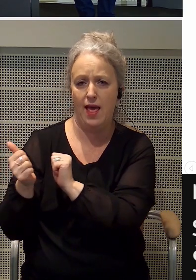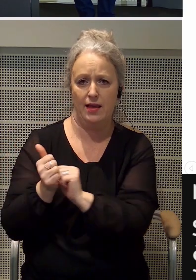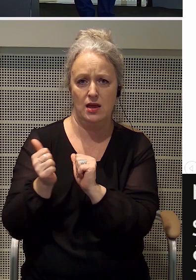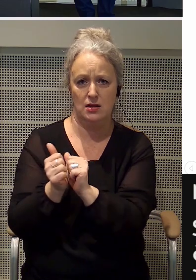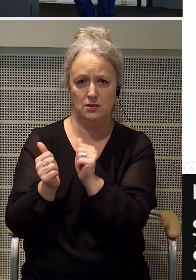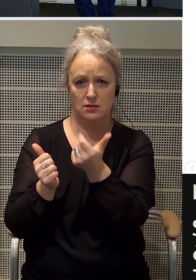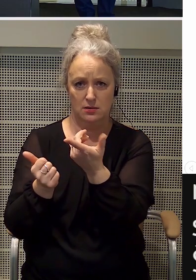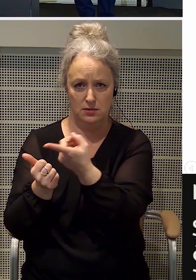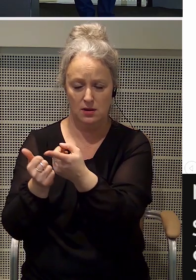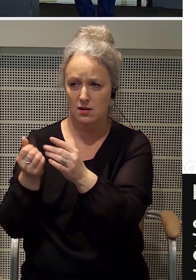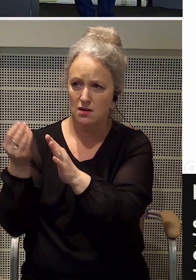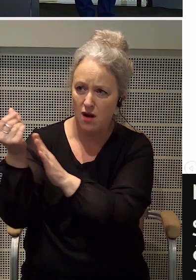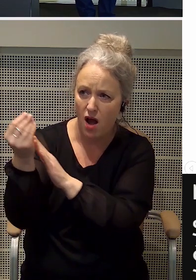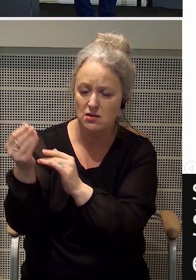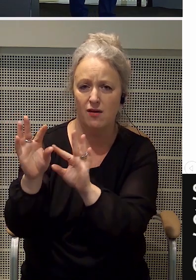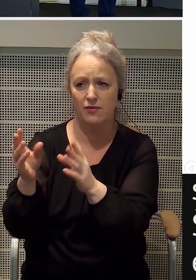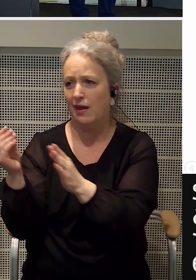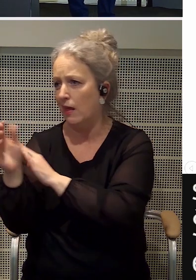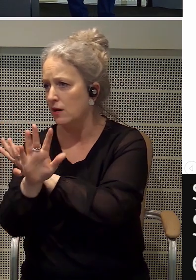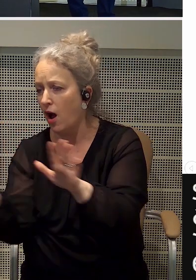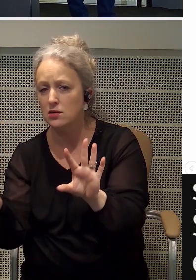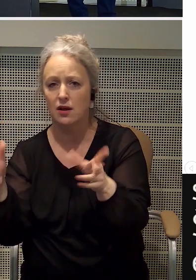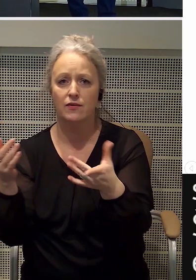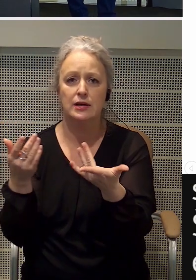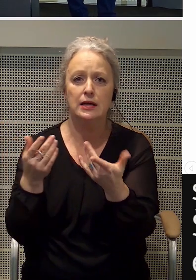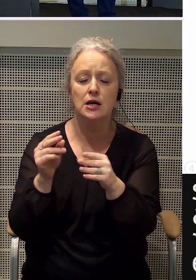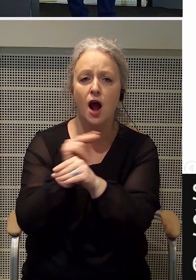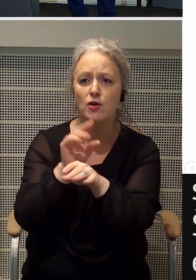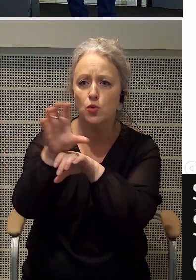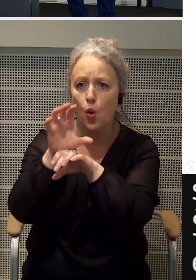and other colleagues who fund or don't